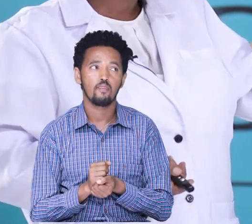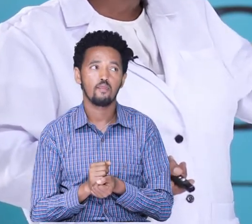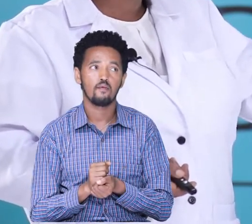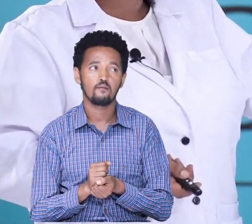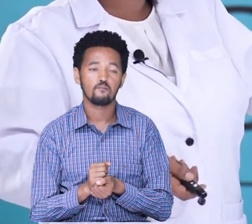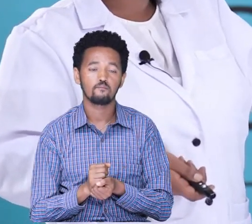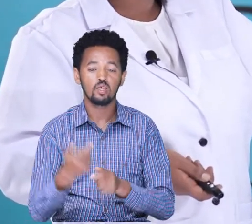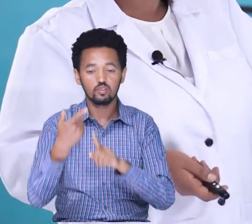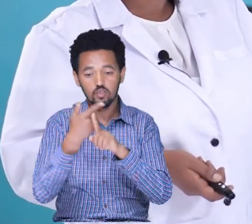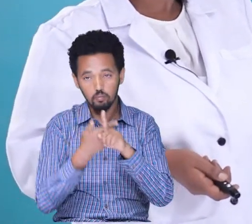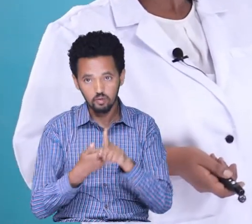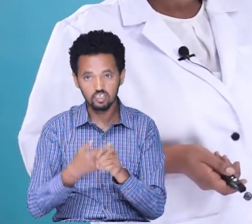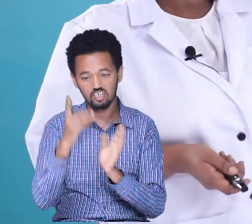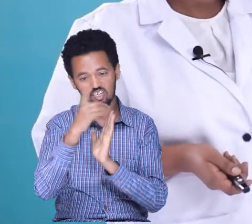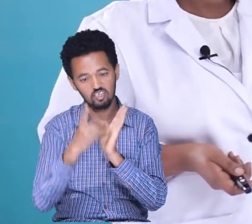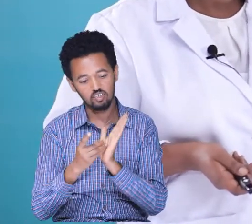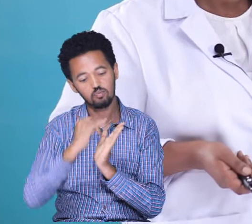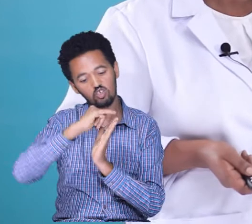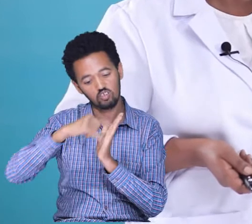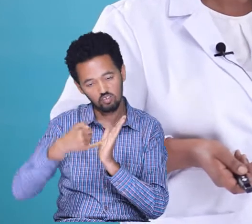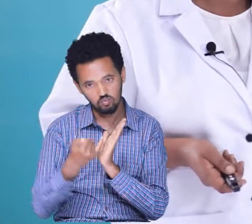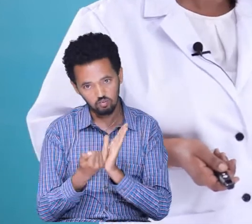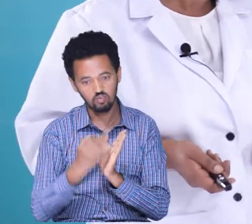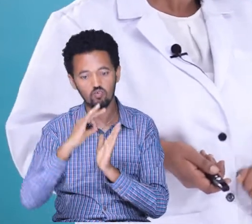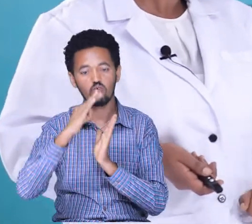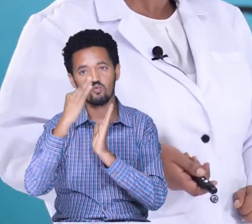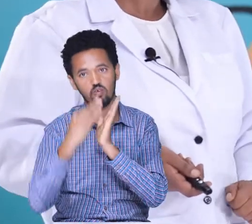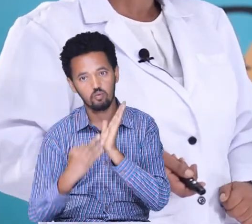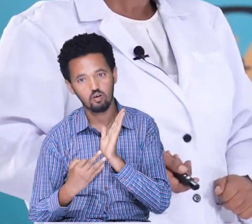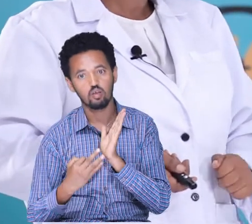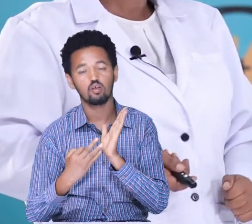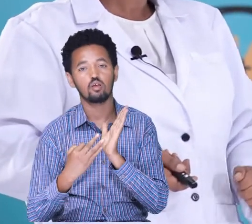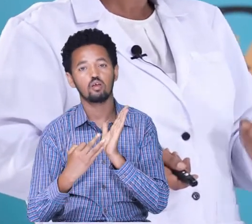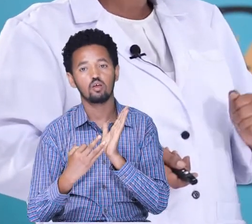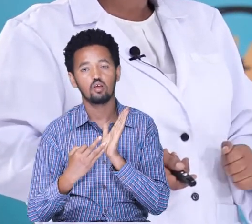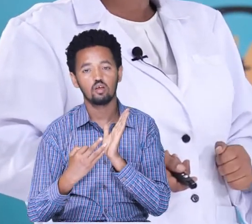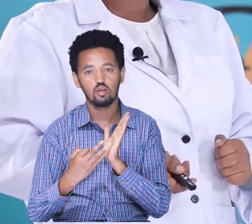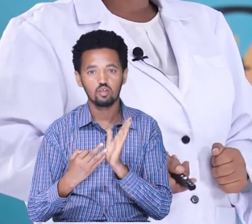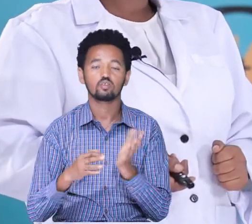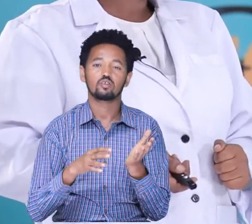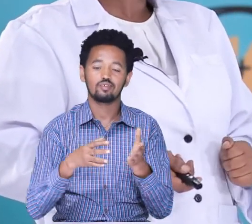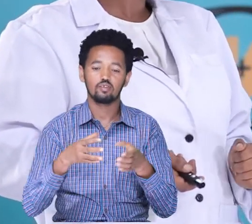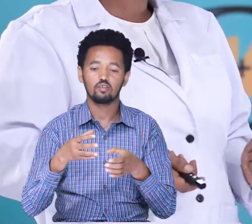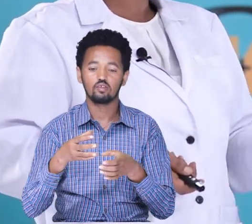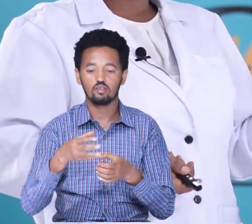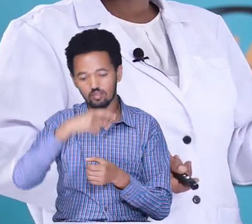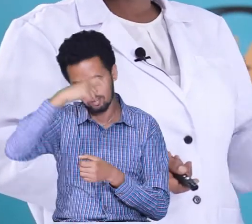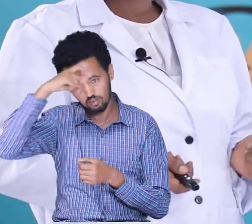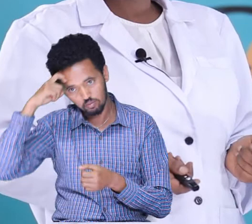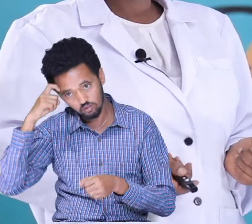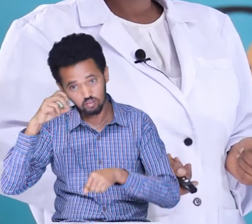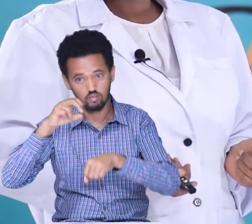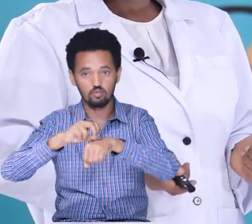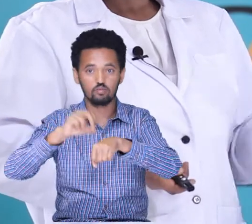The months December, January, February constitute the summer season in the southern